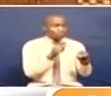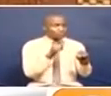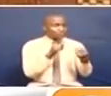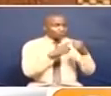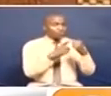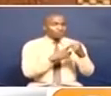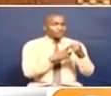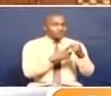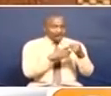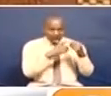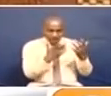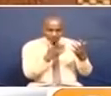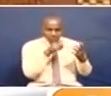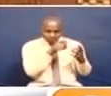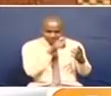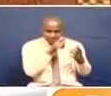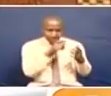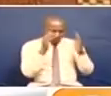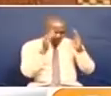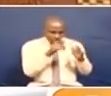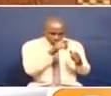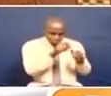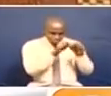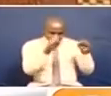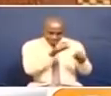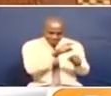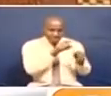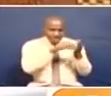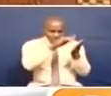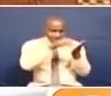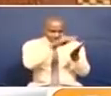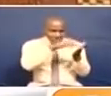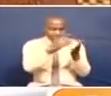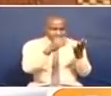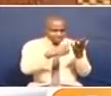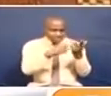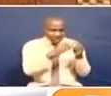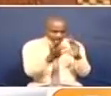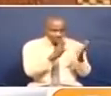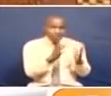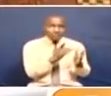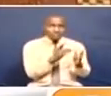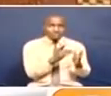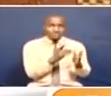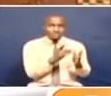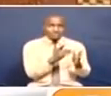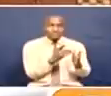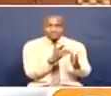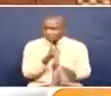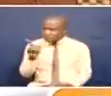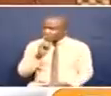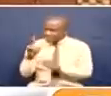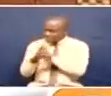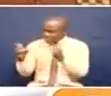the system. The central focus is the transmission of election results. Okay. That was Are you saying they